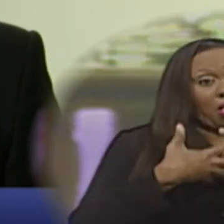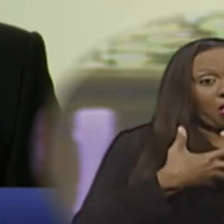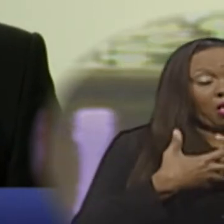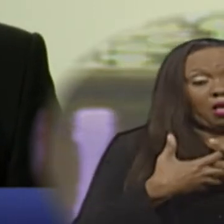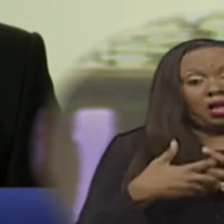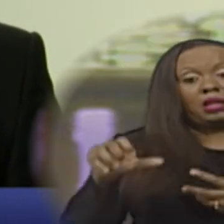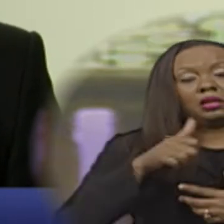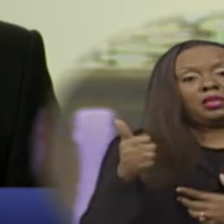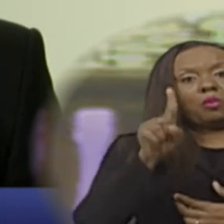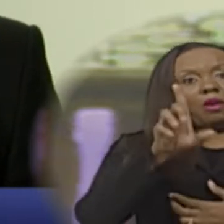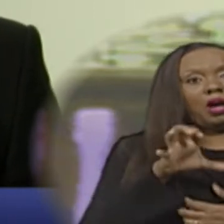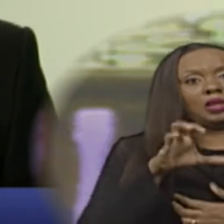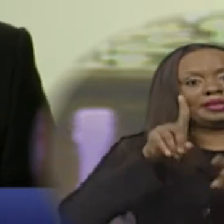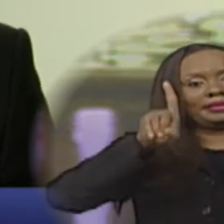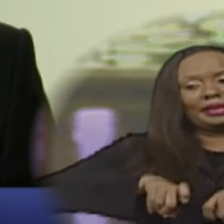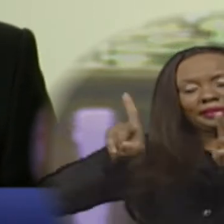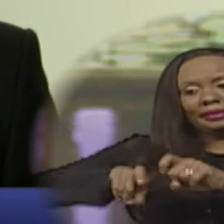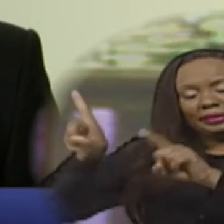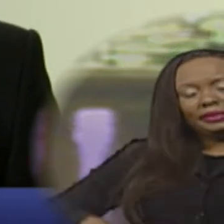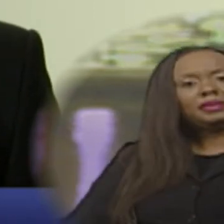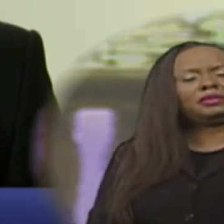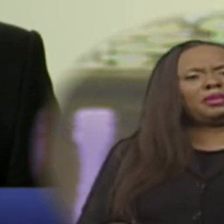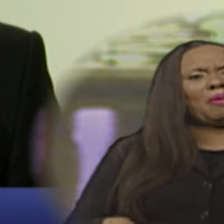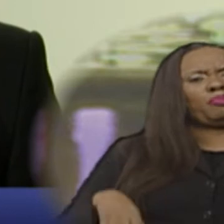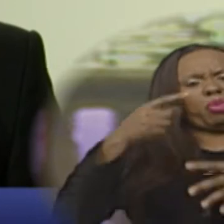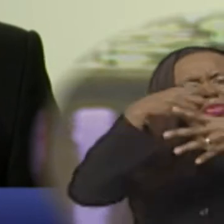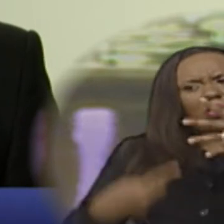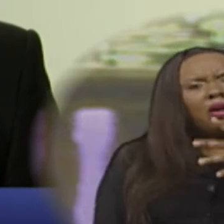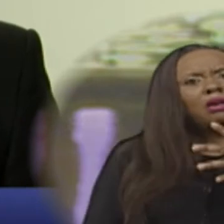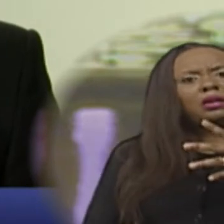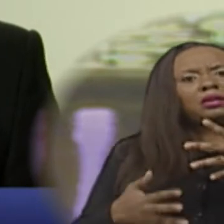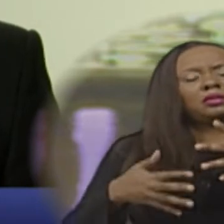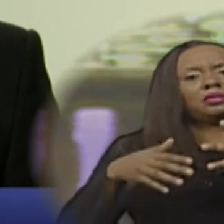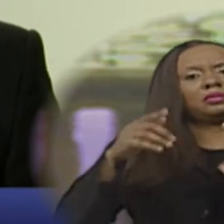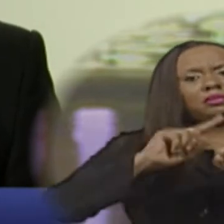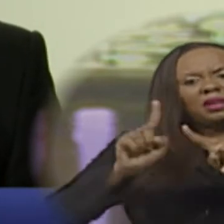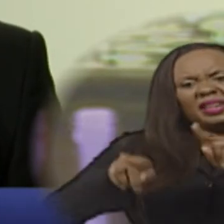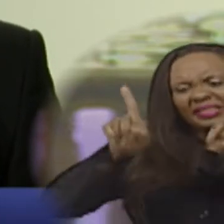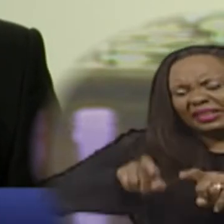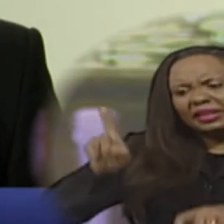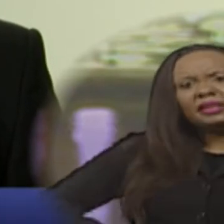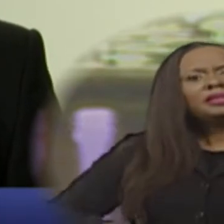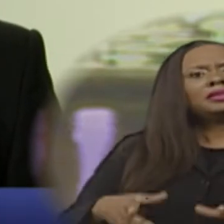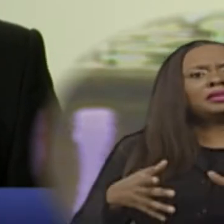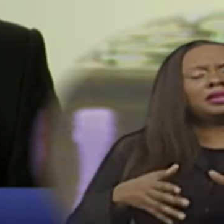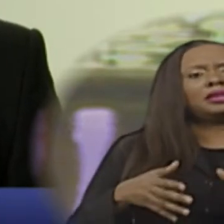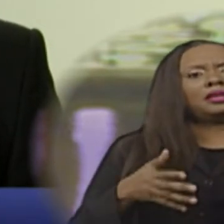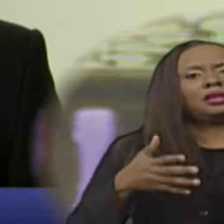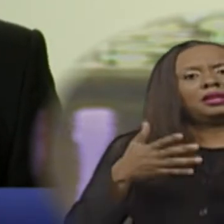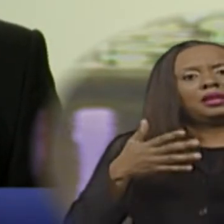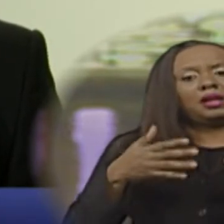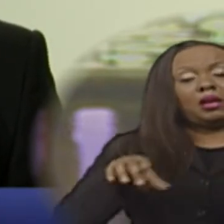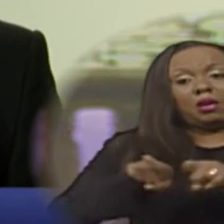least another 100 samples. So if you were to look at the number of samples that we would have done, sample testing rather, that we would have done, in addition to what the